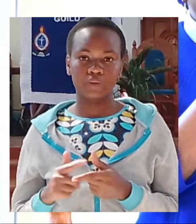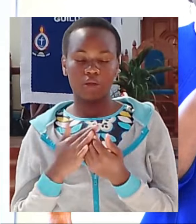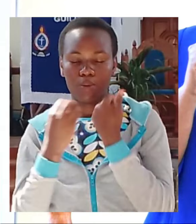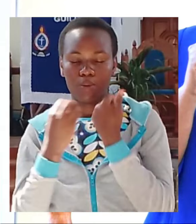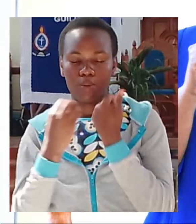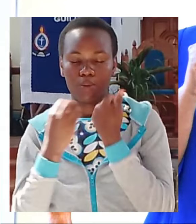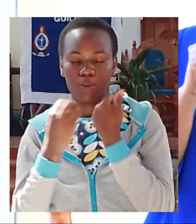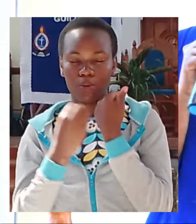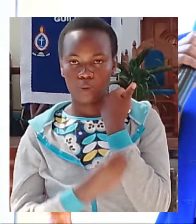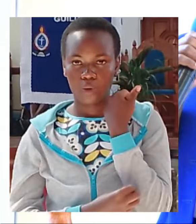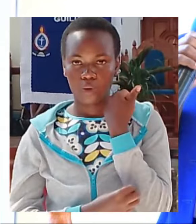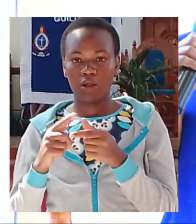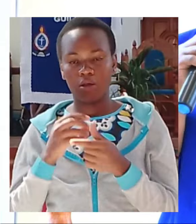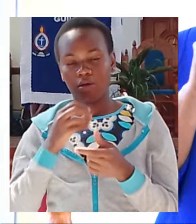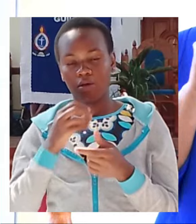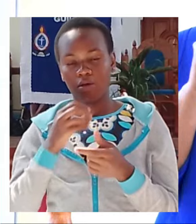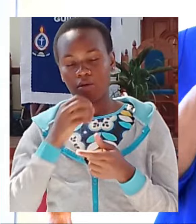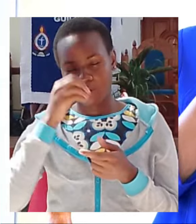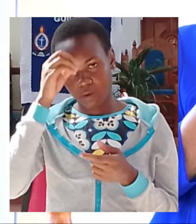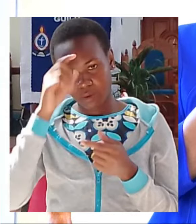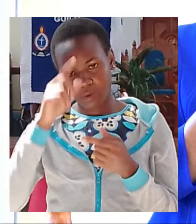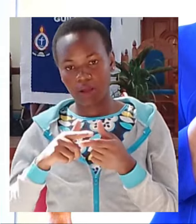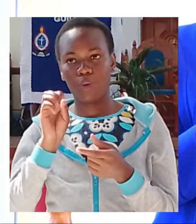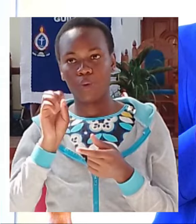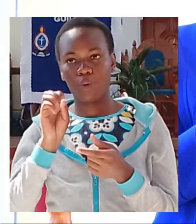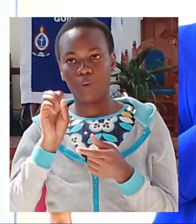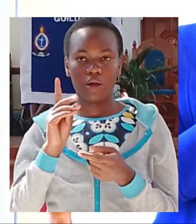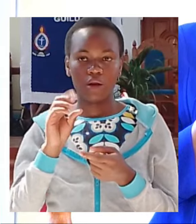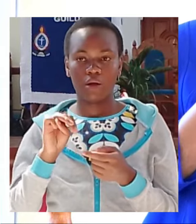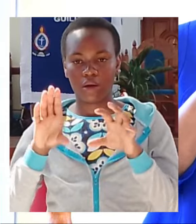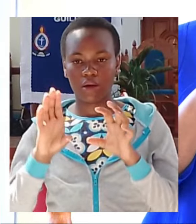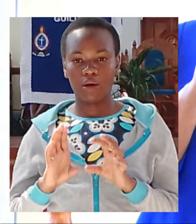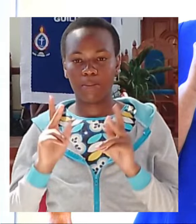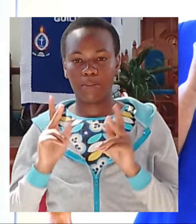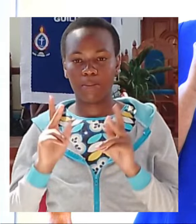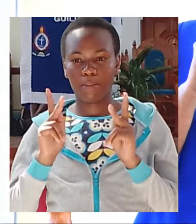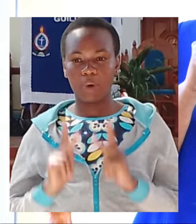poor, the orphans, the widows, the destitute, the sick,